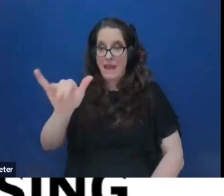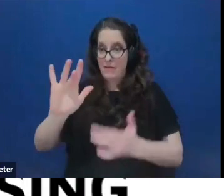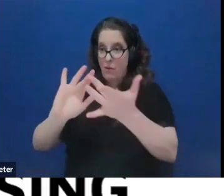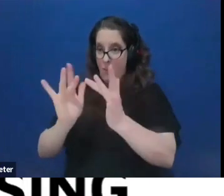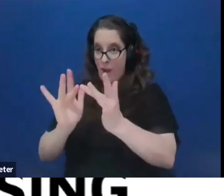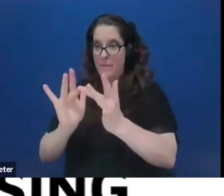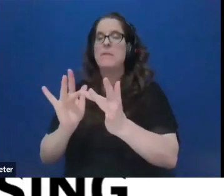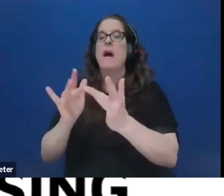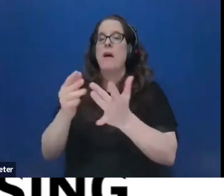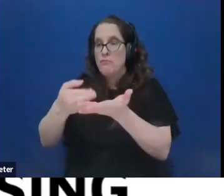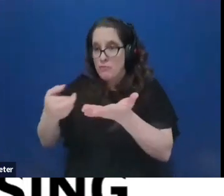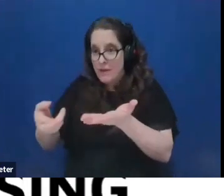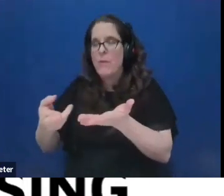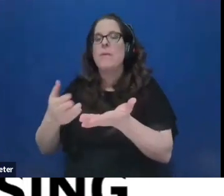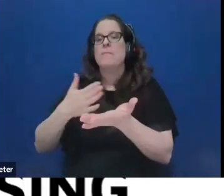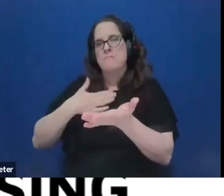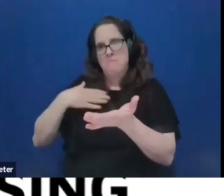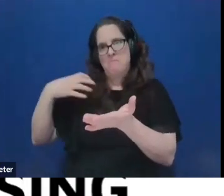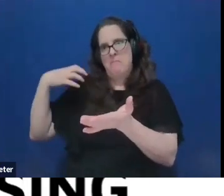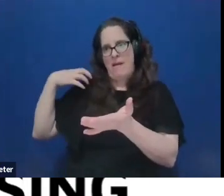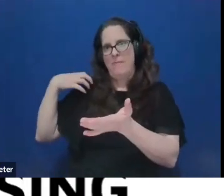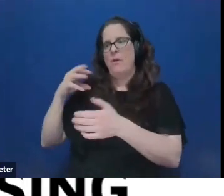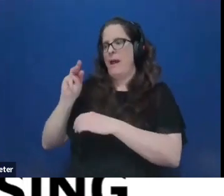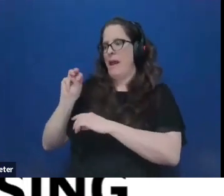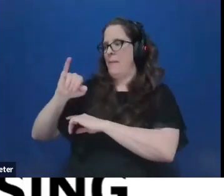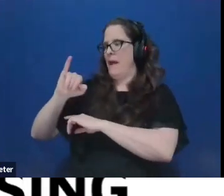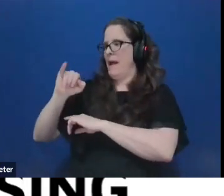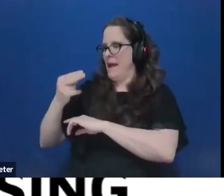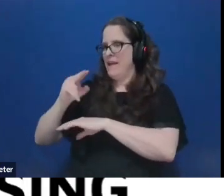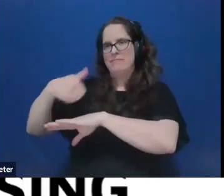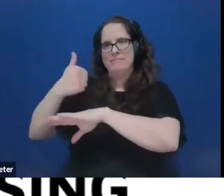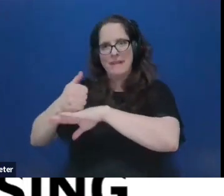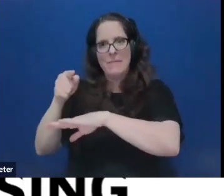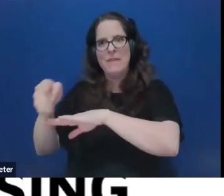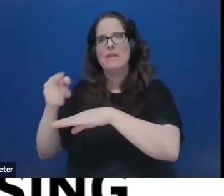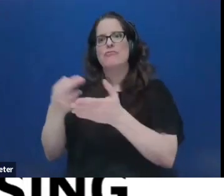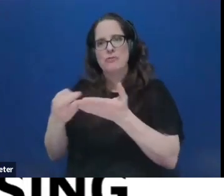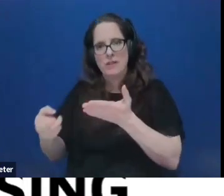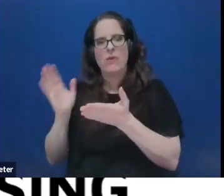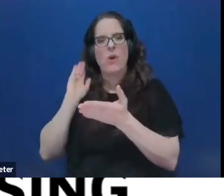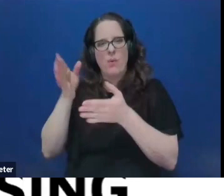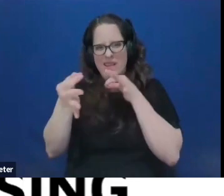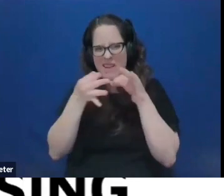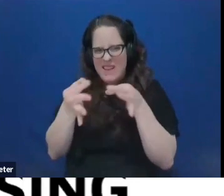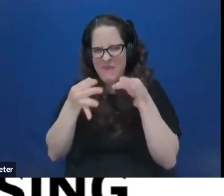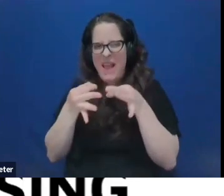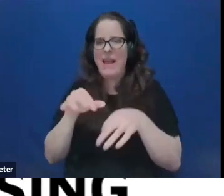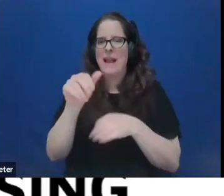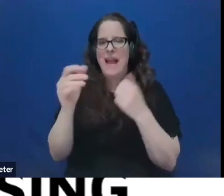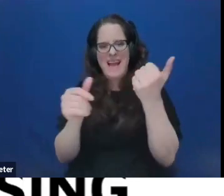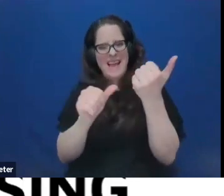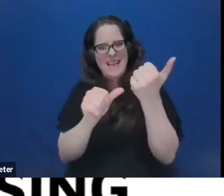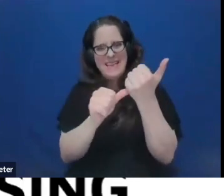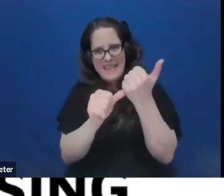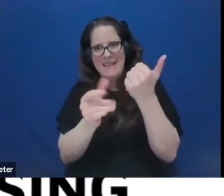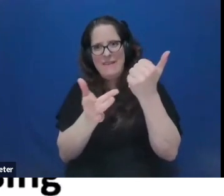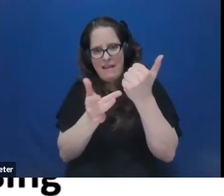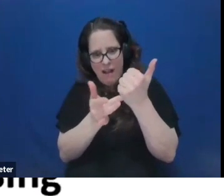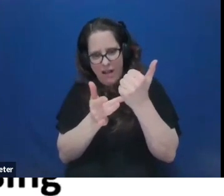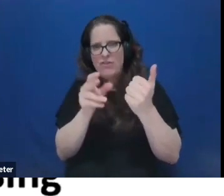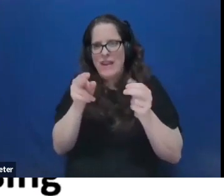my employer. And this is just, if we can go to the next slide, I'll explain how this came to be.